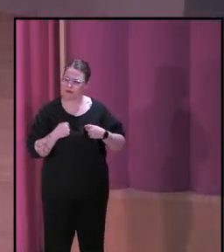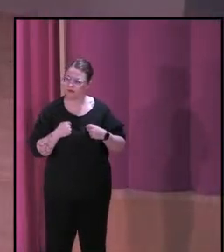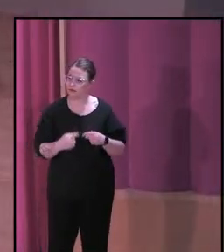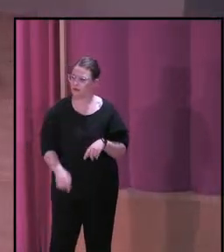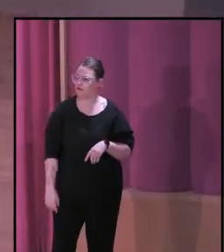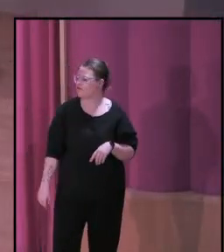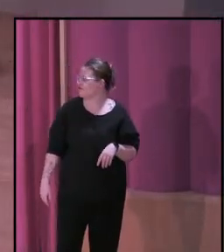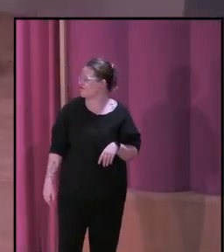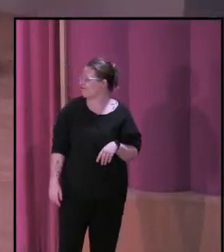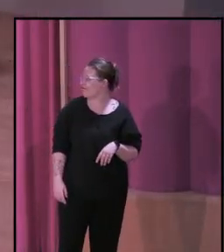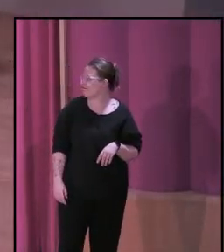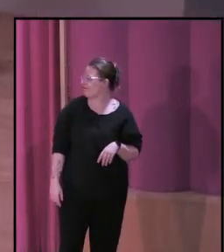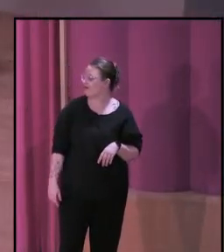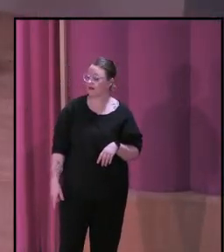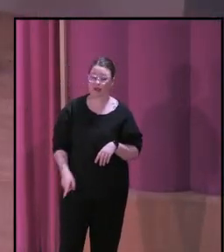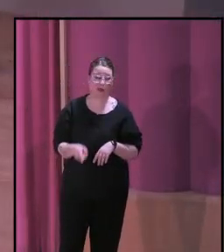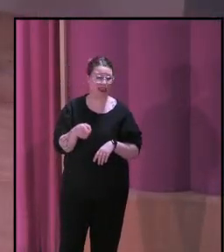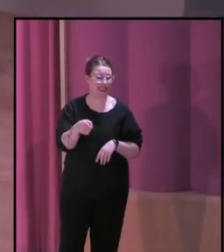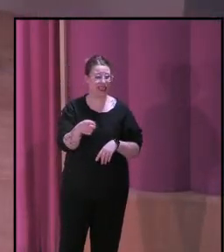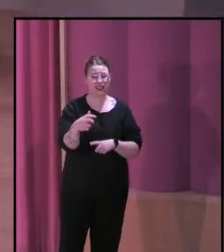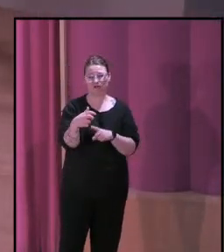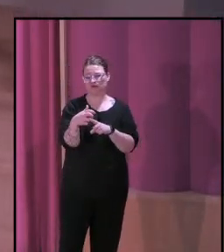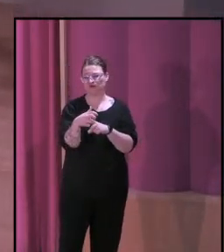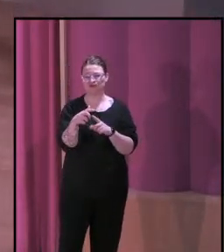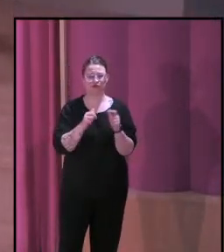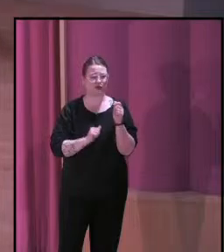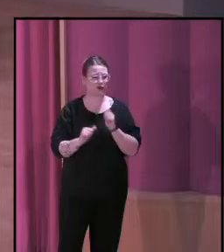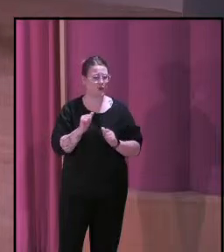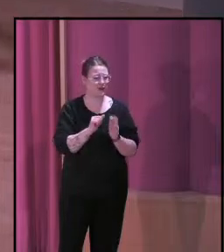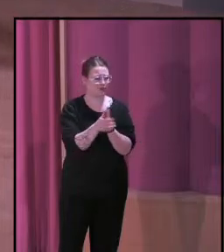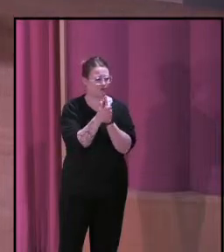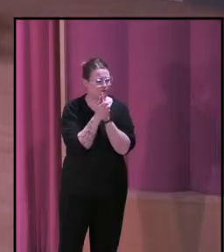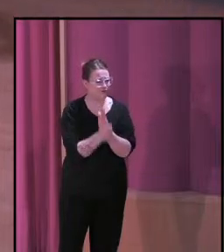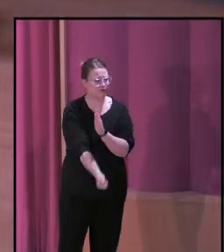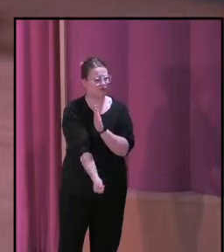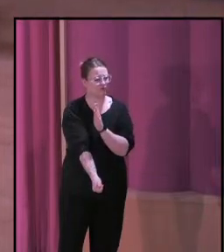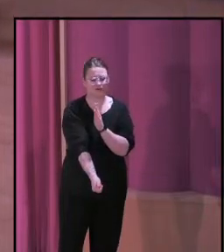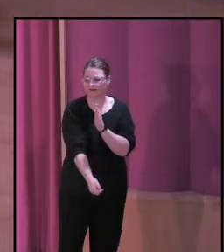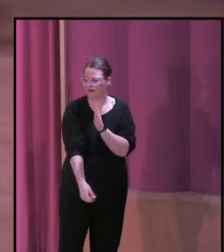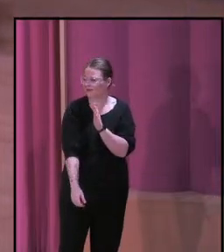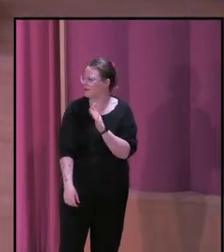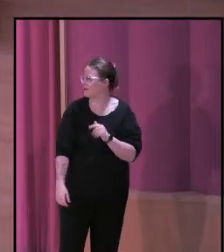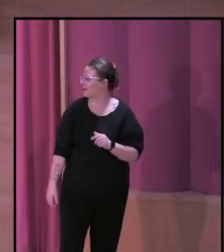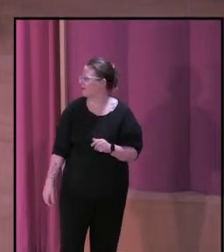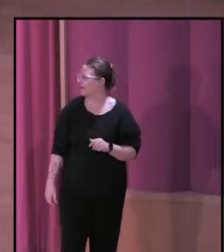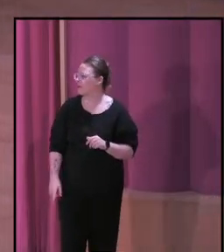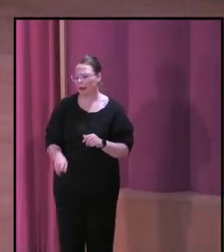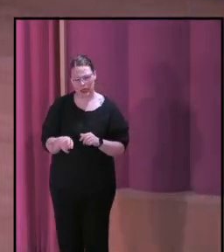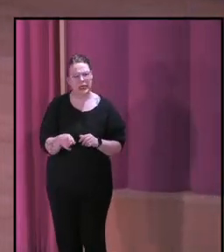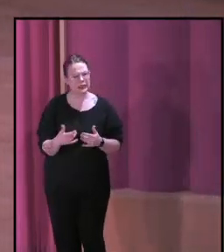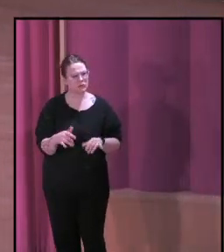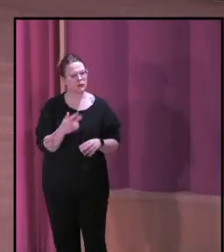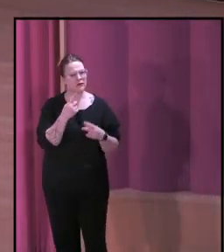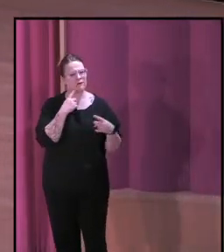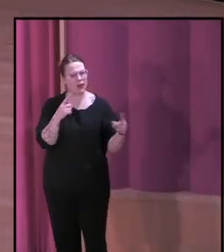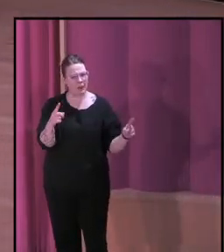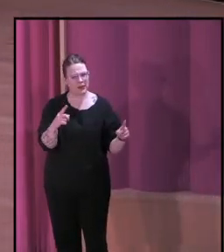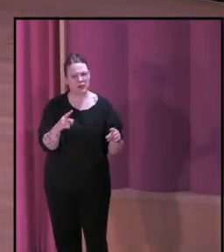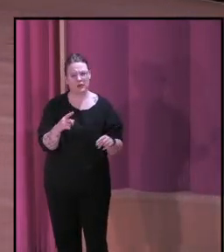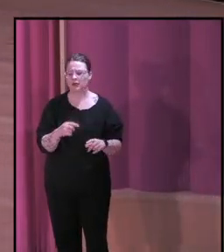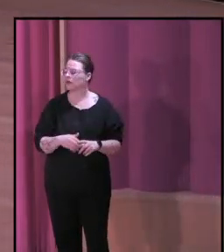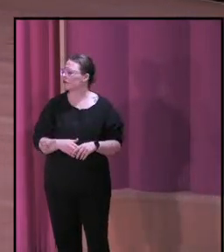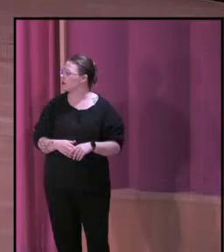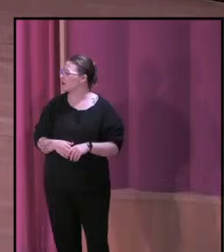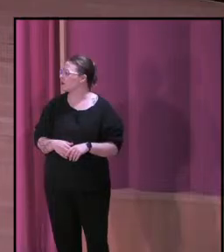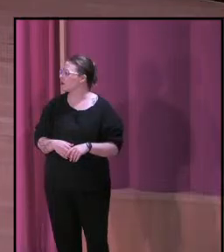as you would expect for his world class, for his trapezing. Instead, he's famous for his world